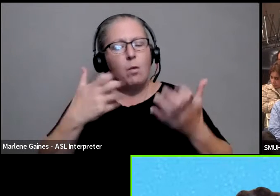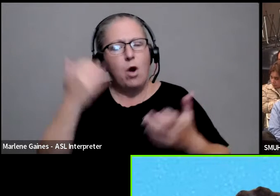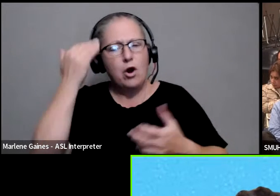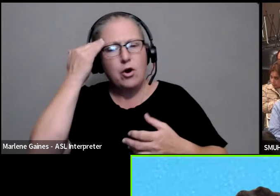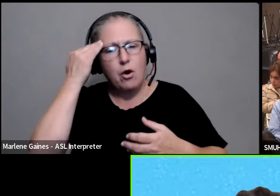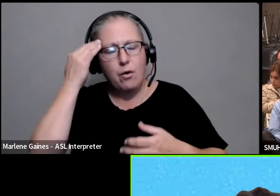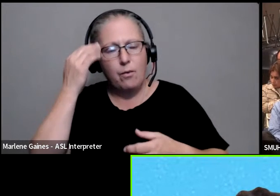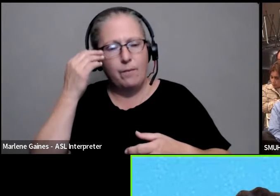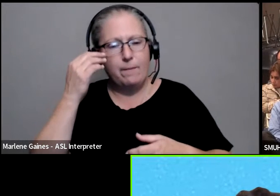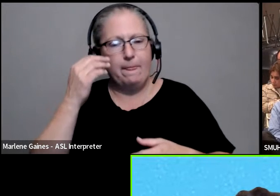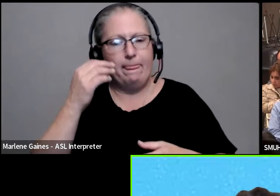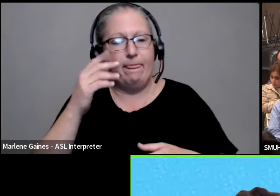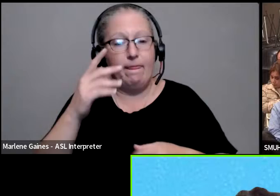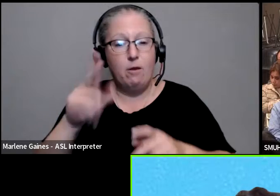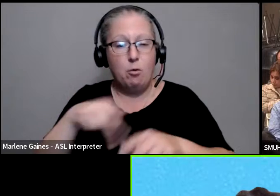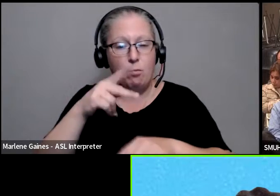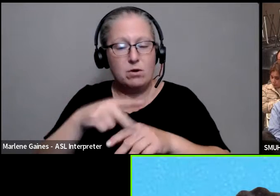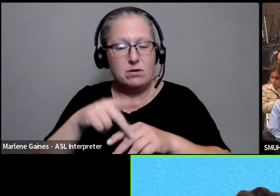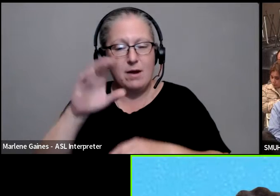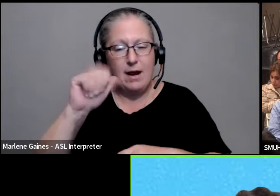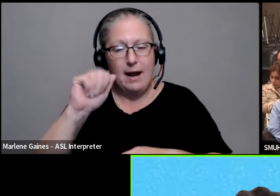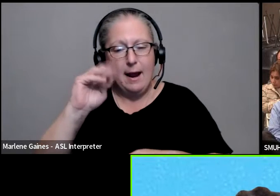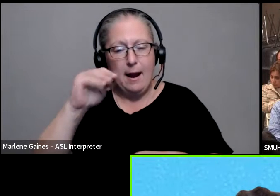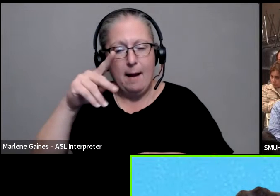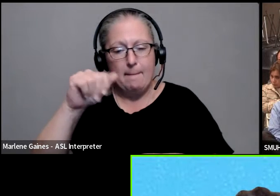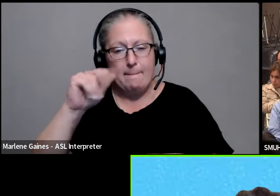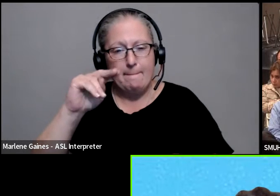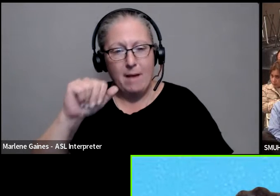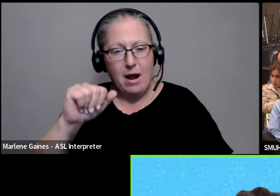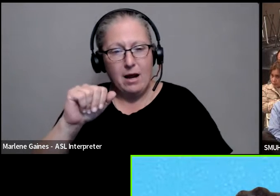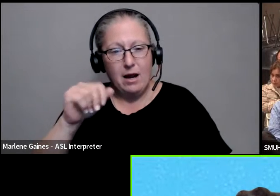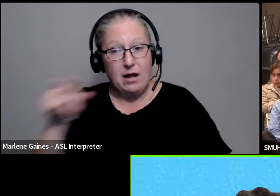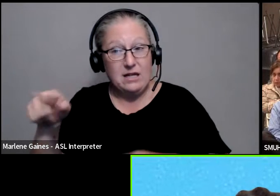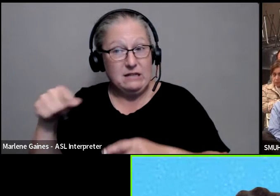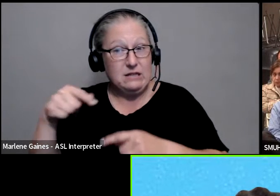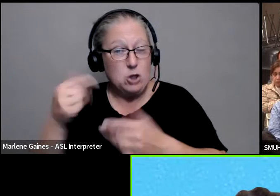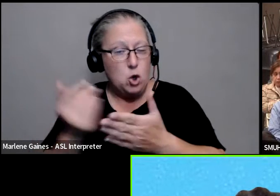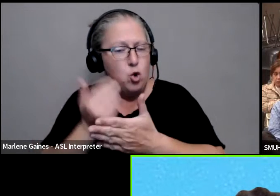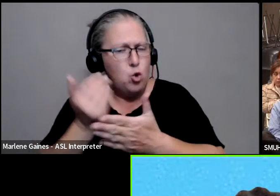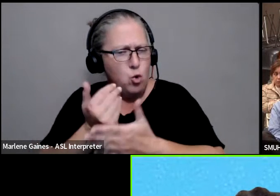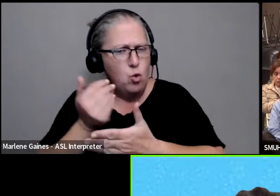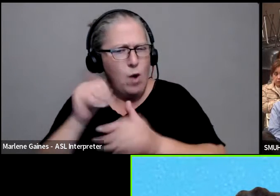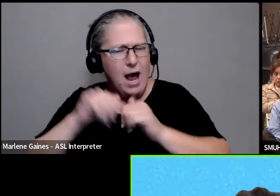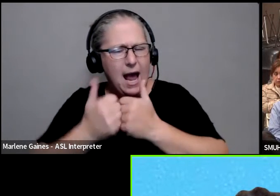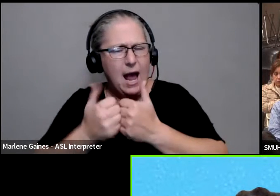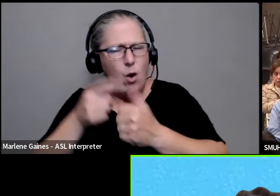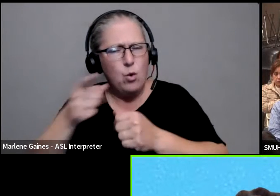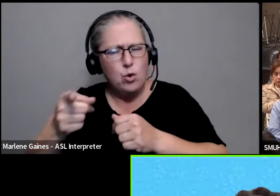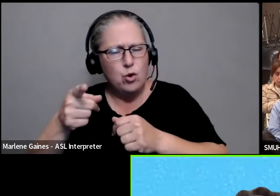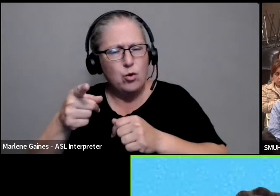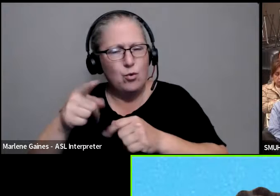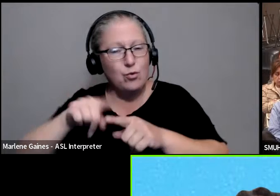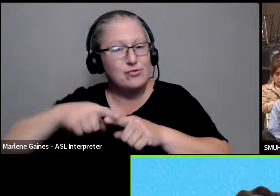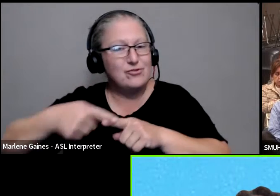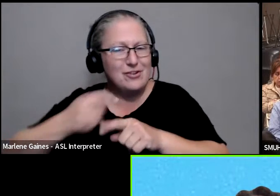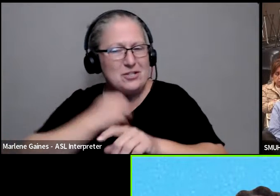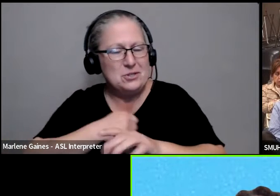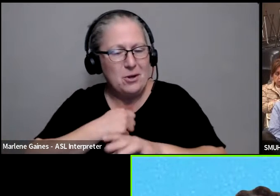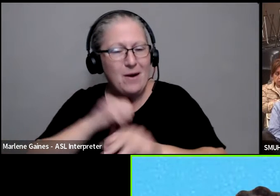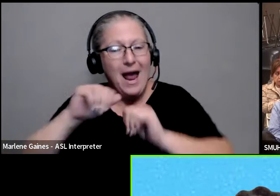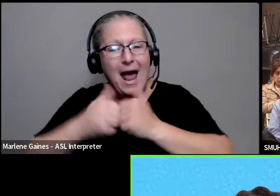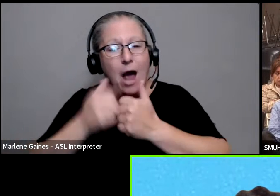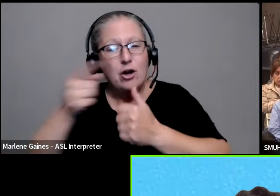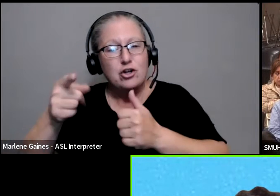know from Principal Campana, since it's a little newer, how did you implement, sorry, how did